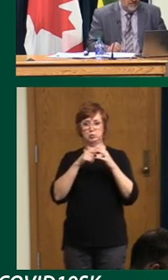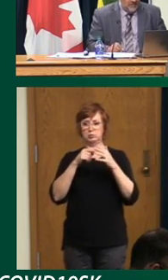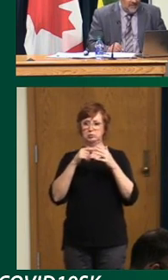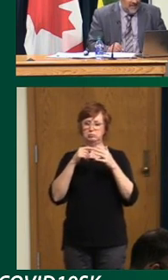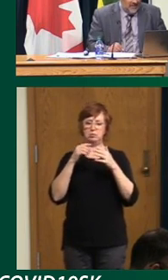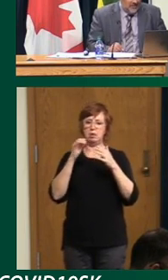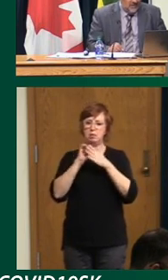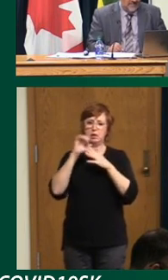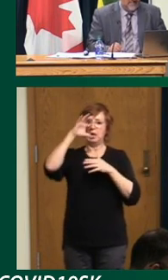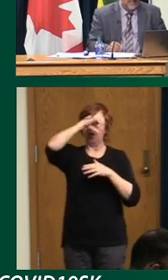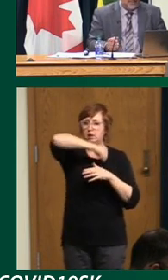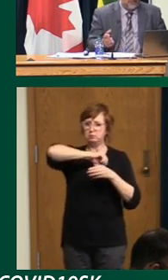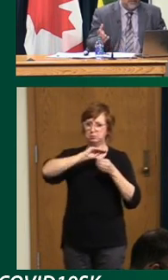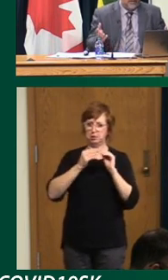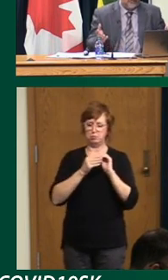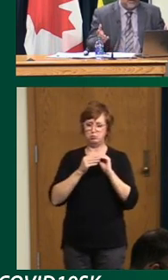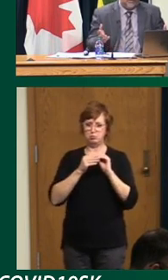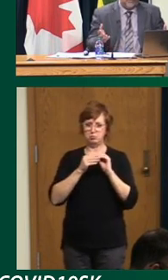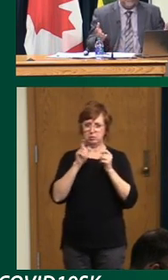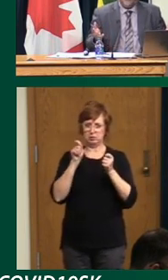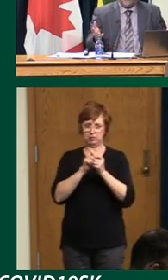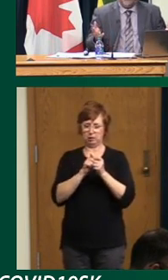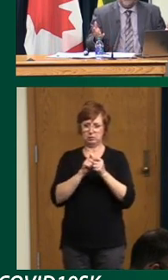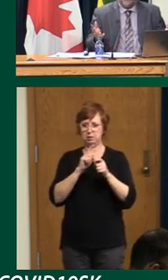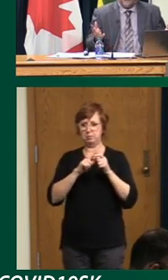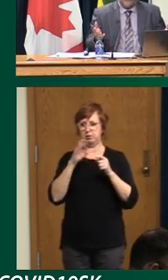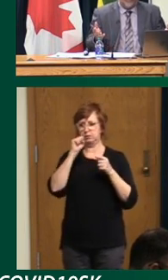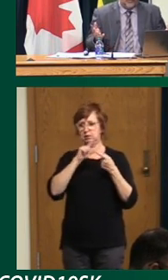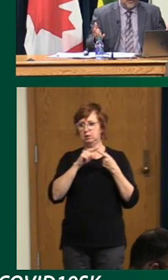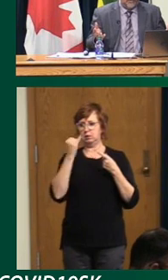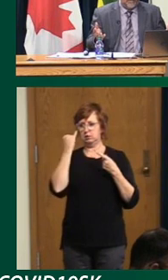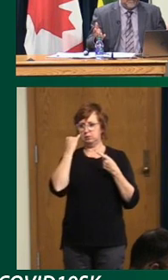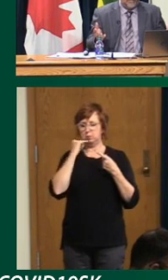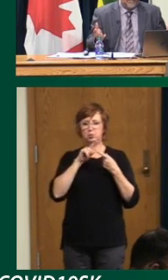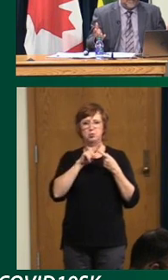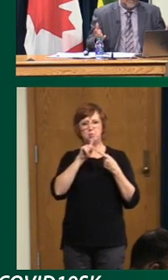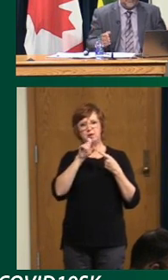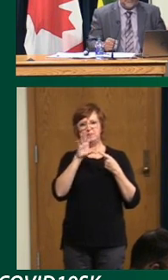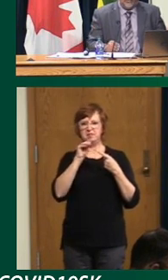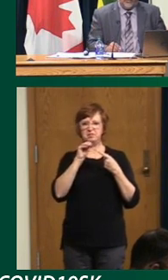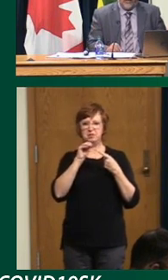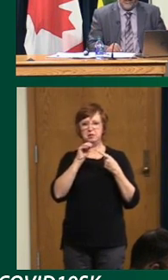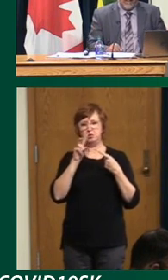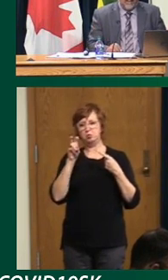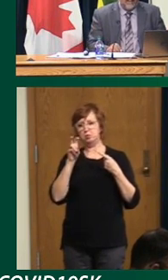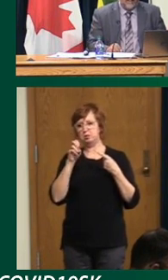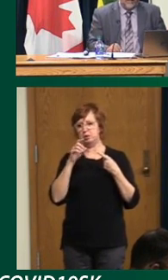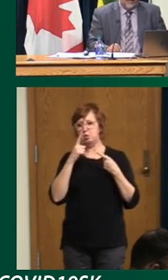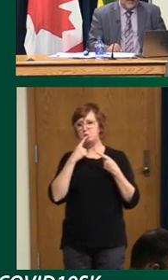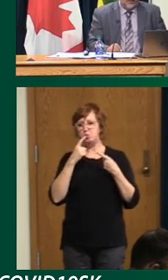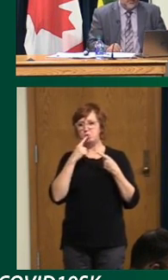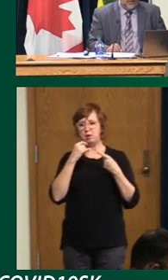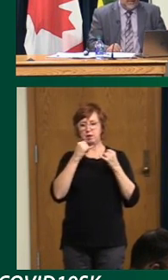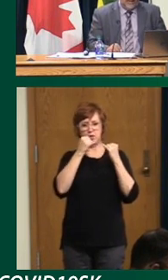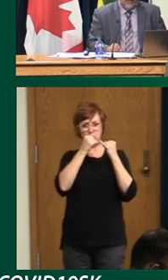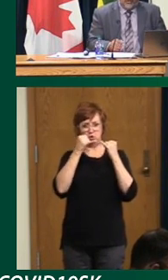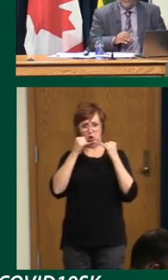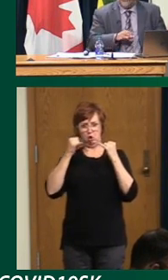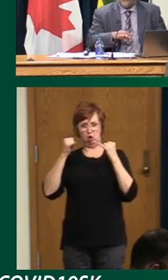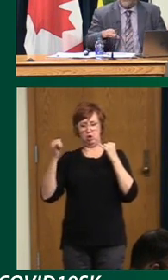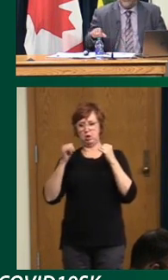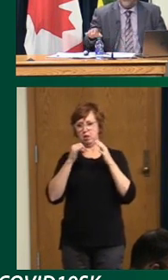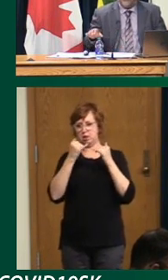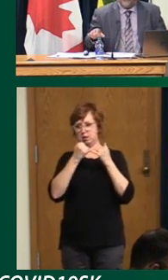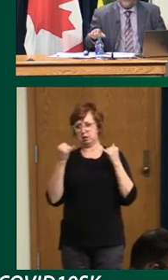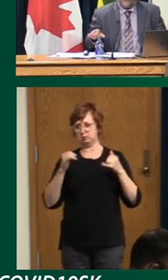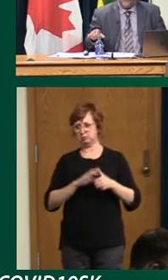an estimate. So again, you can see that if we are at around 150 to 200 cases a day, that's the red dotted line. We really